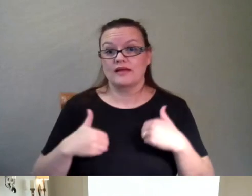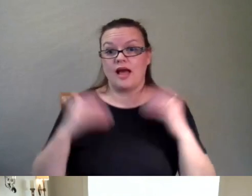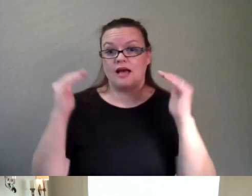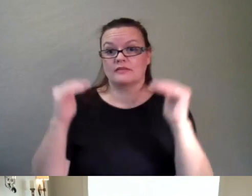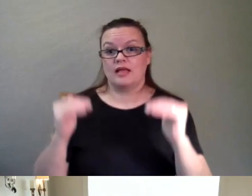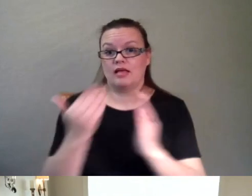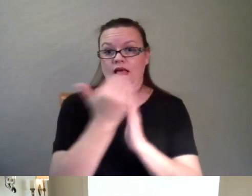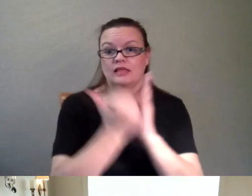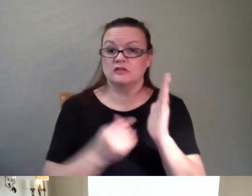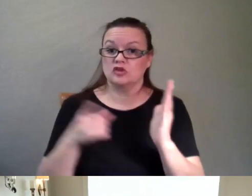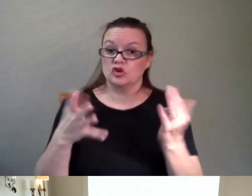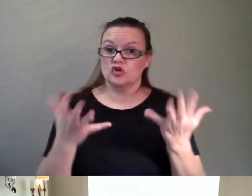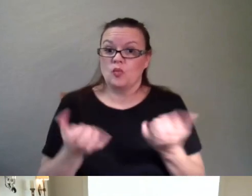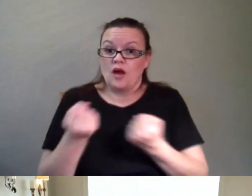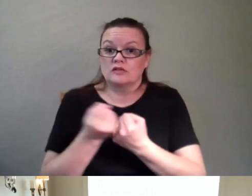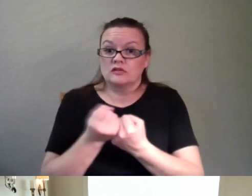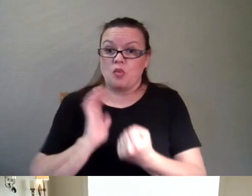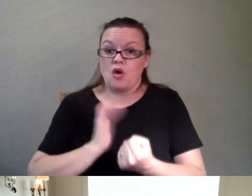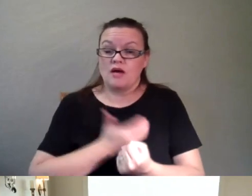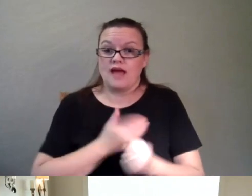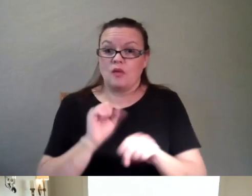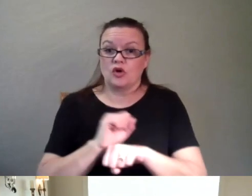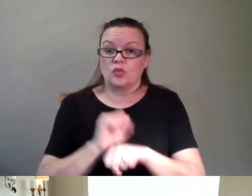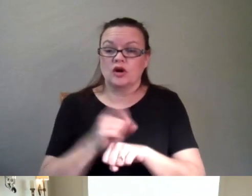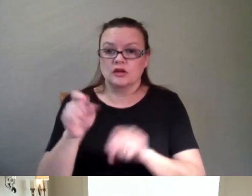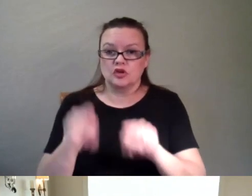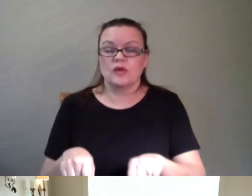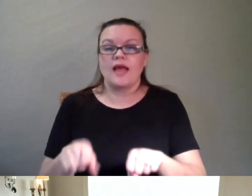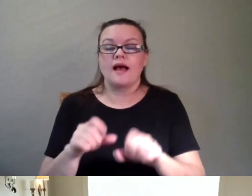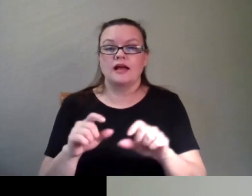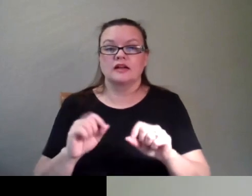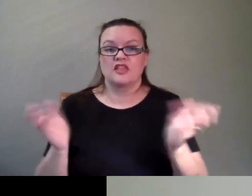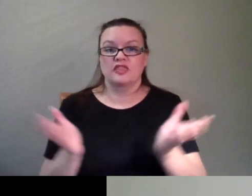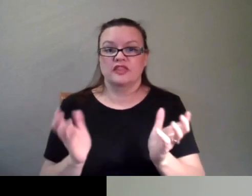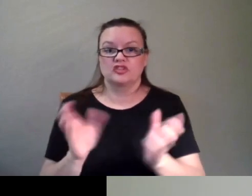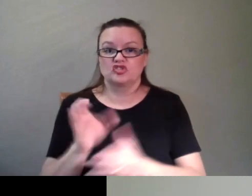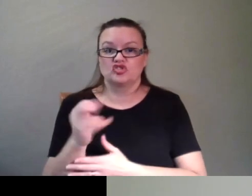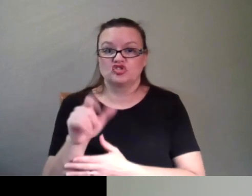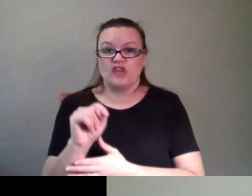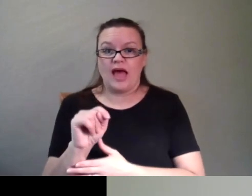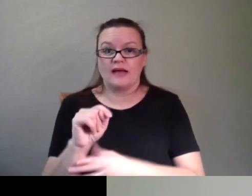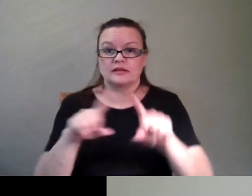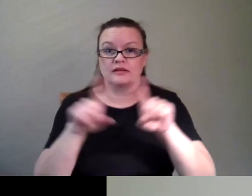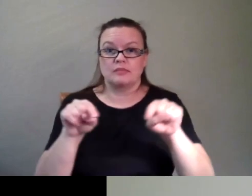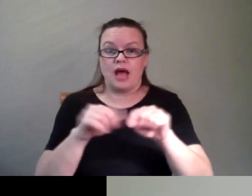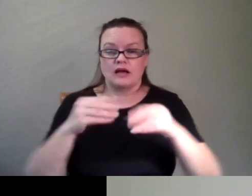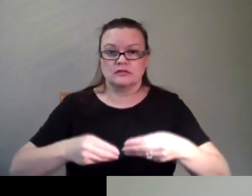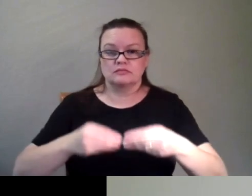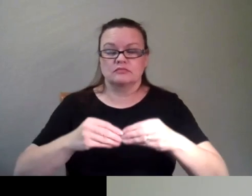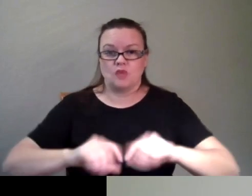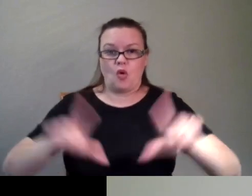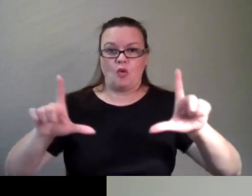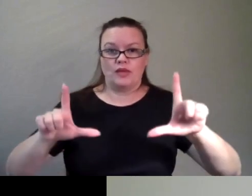to, again, support our work at the Mansfield Center, you can find a link to do that in the chat. Celinda